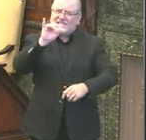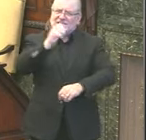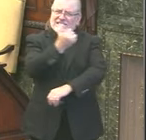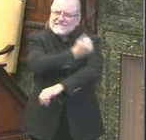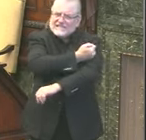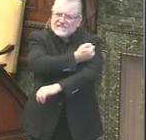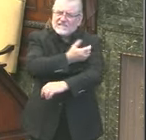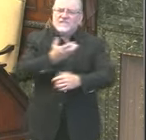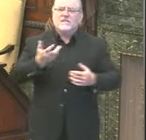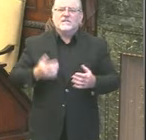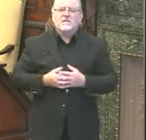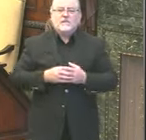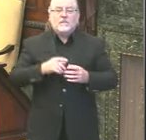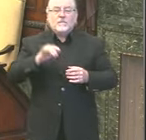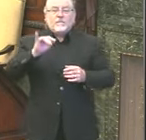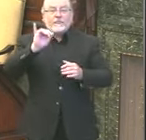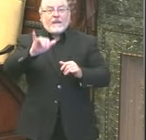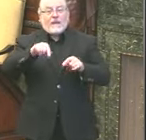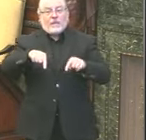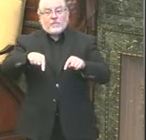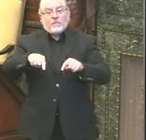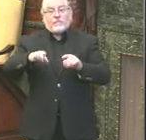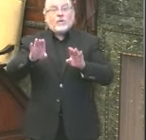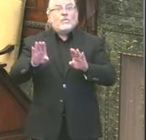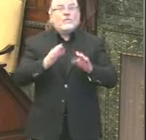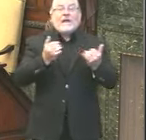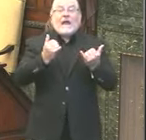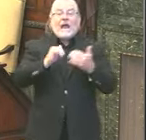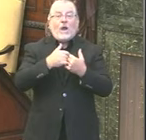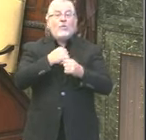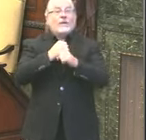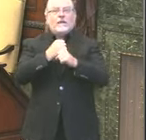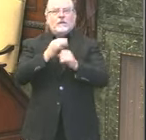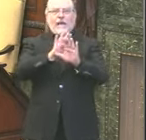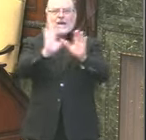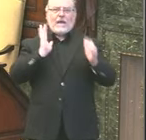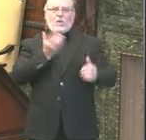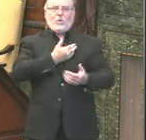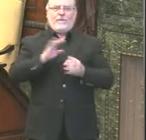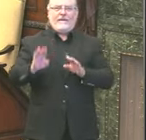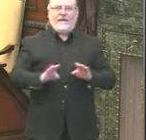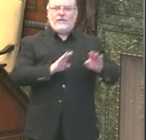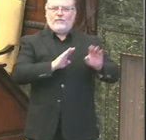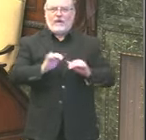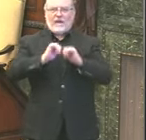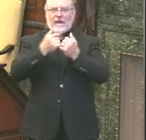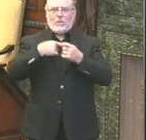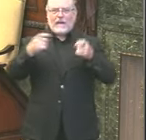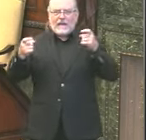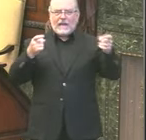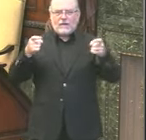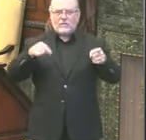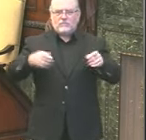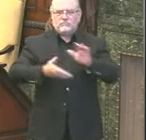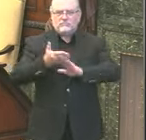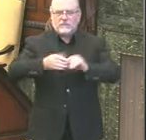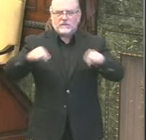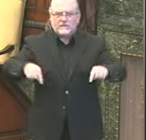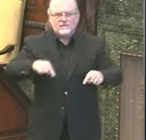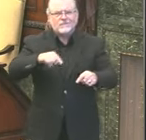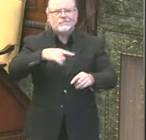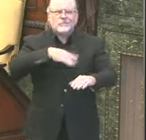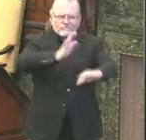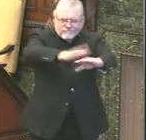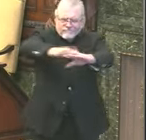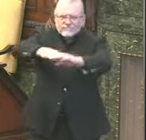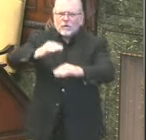rules for these restaurants that have outdoor dining. We will have our sanitarians visit those restaurants and issuing warnings. If the restaurants refuse to follow